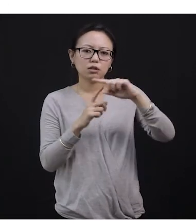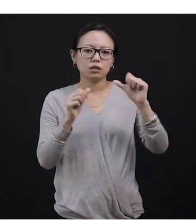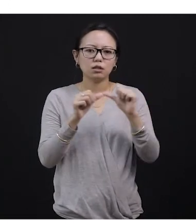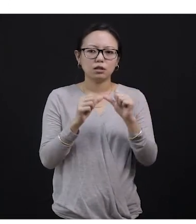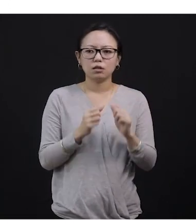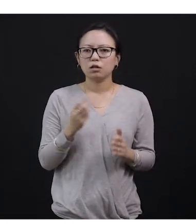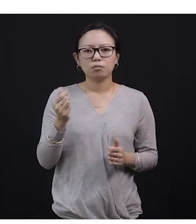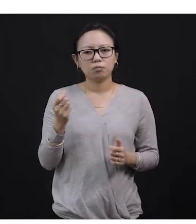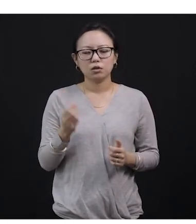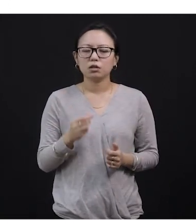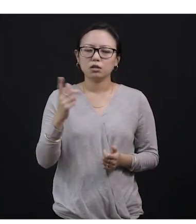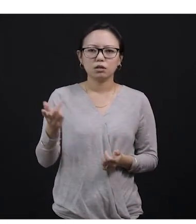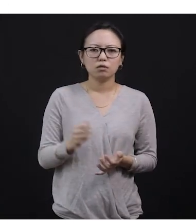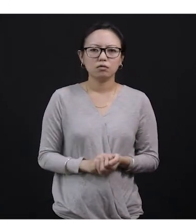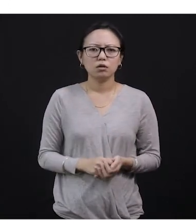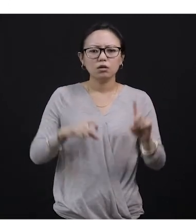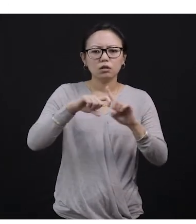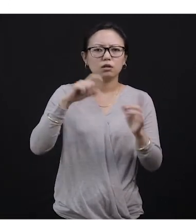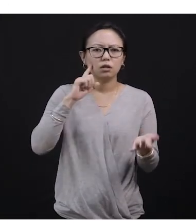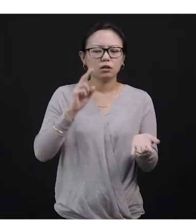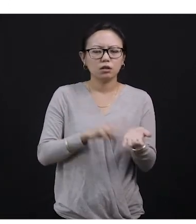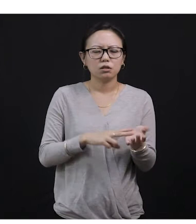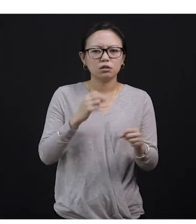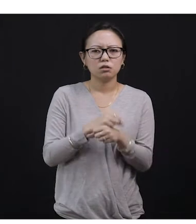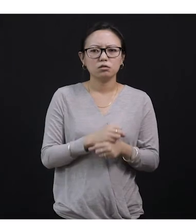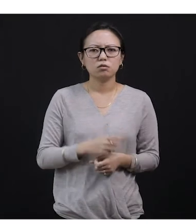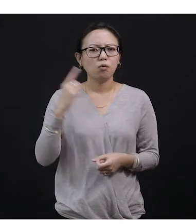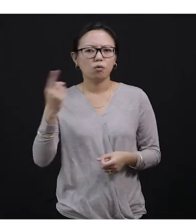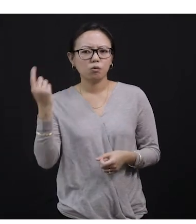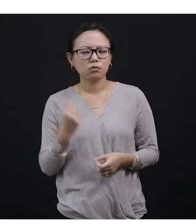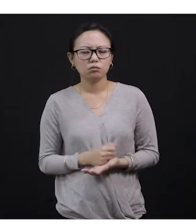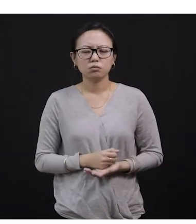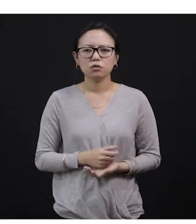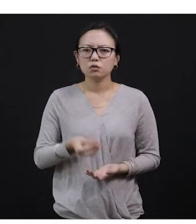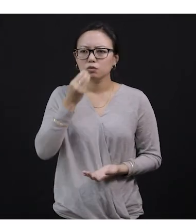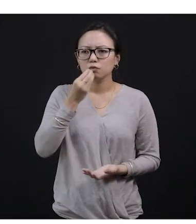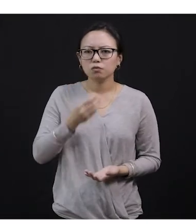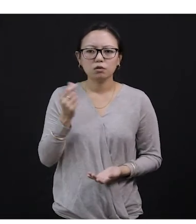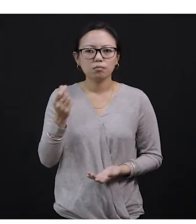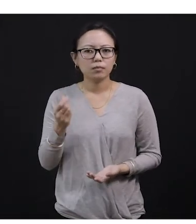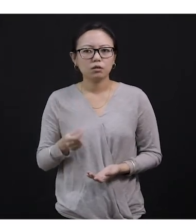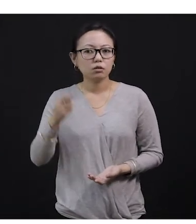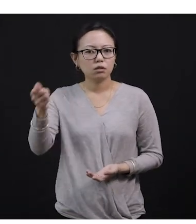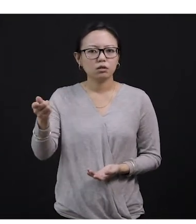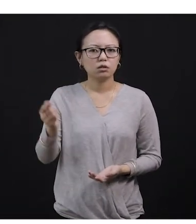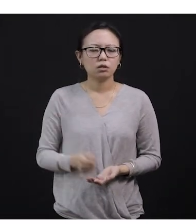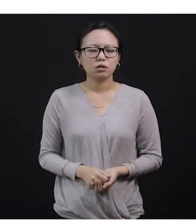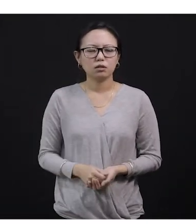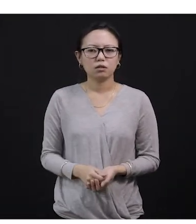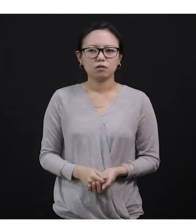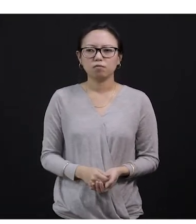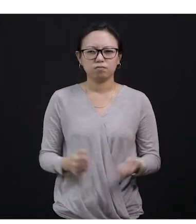money or food to these people from his own area, all right? So for that, he also need